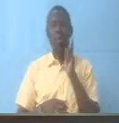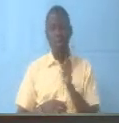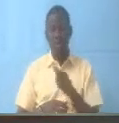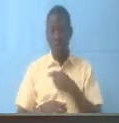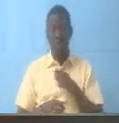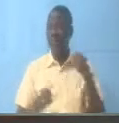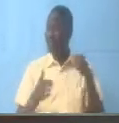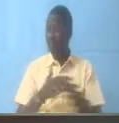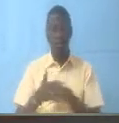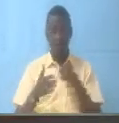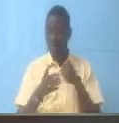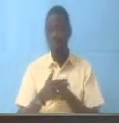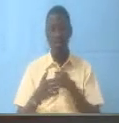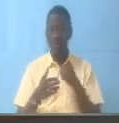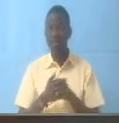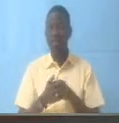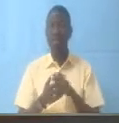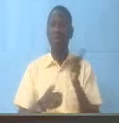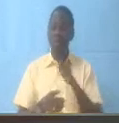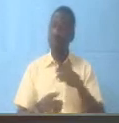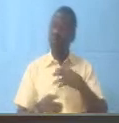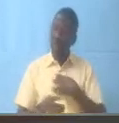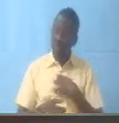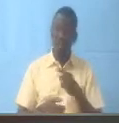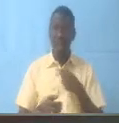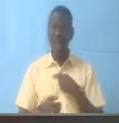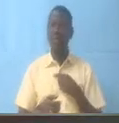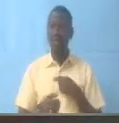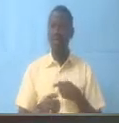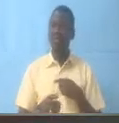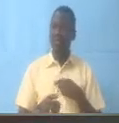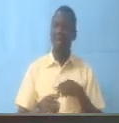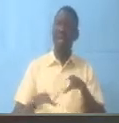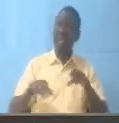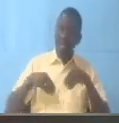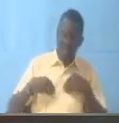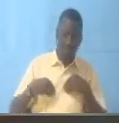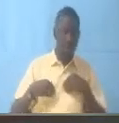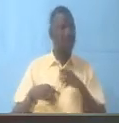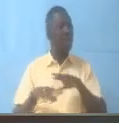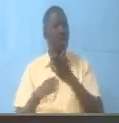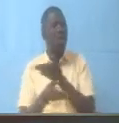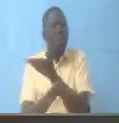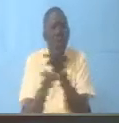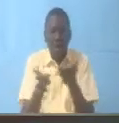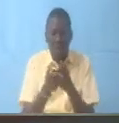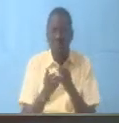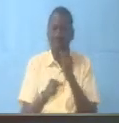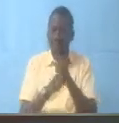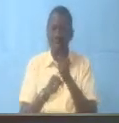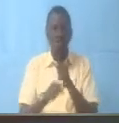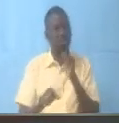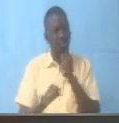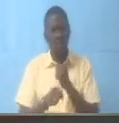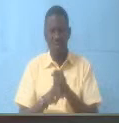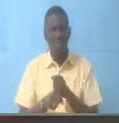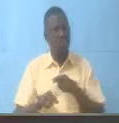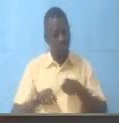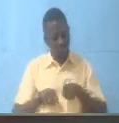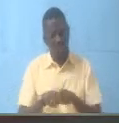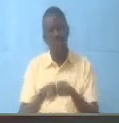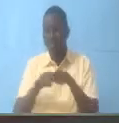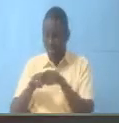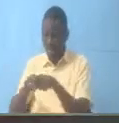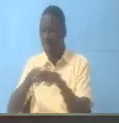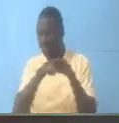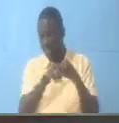had to fight, and we compromised where we had to make compromises just to ensure that we got along. daan